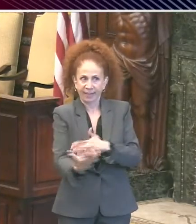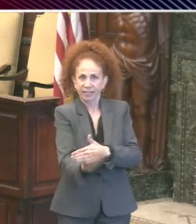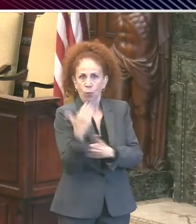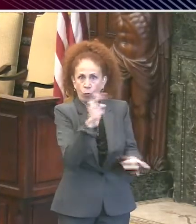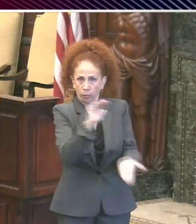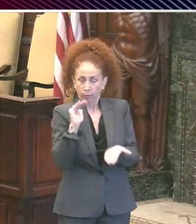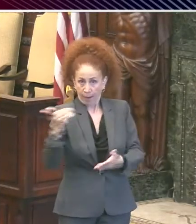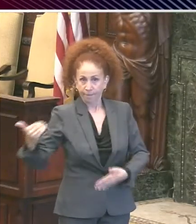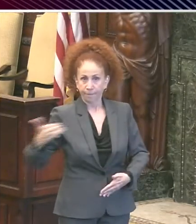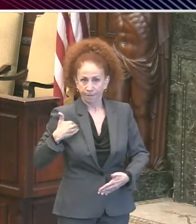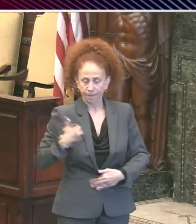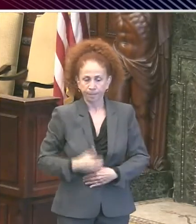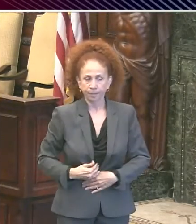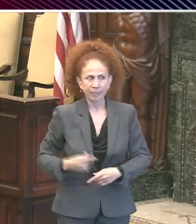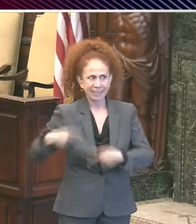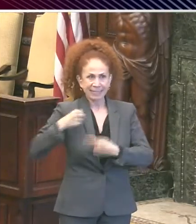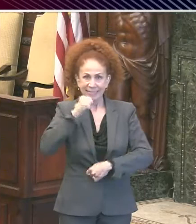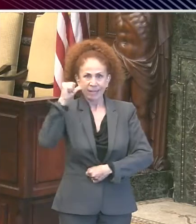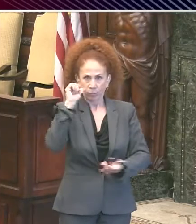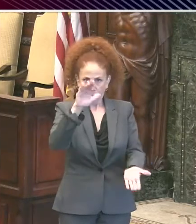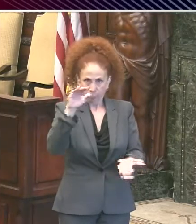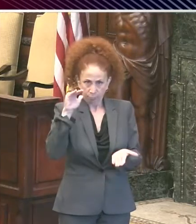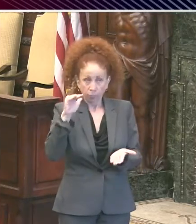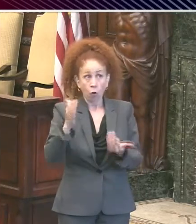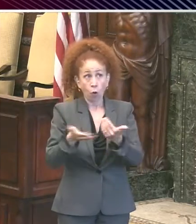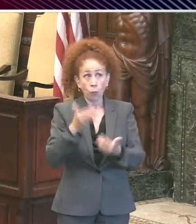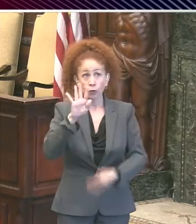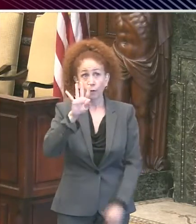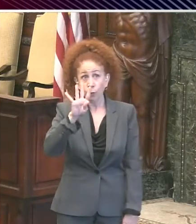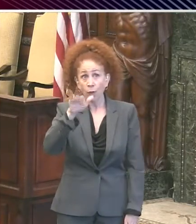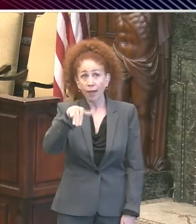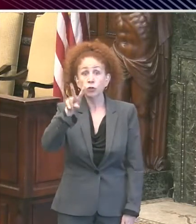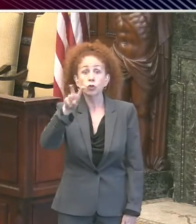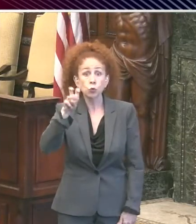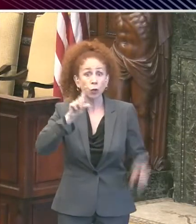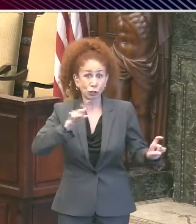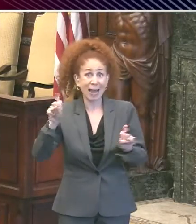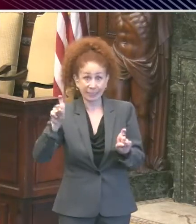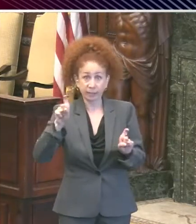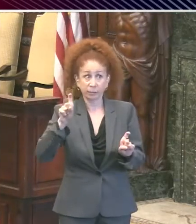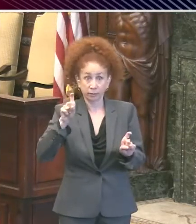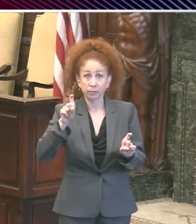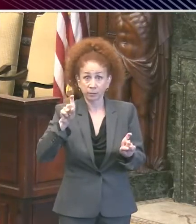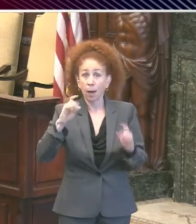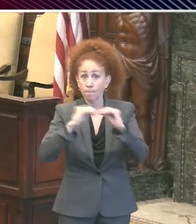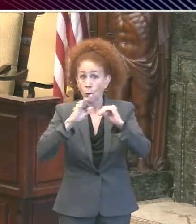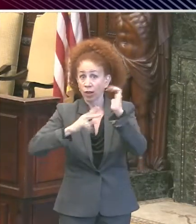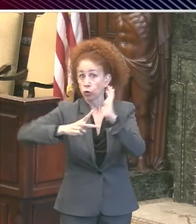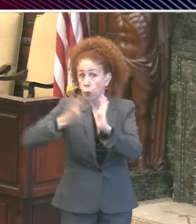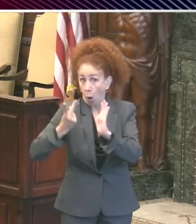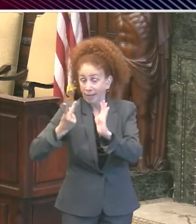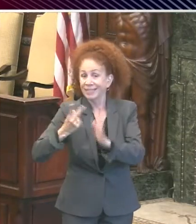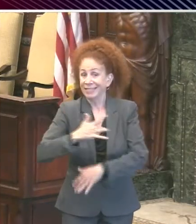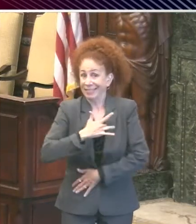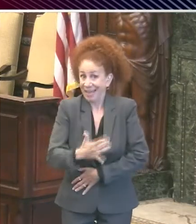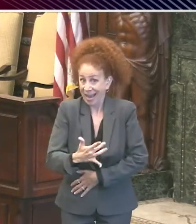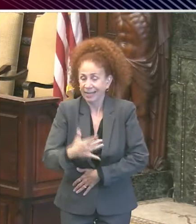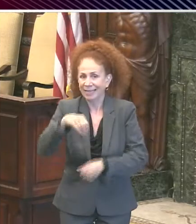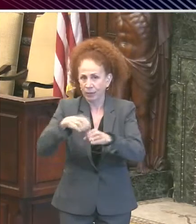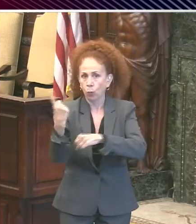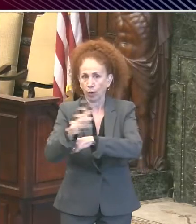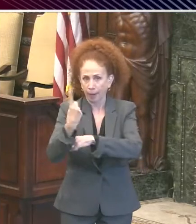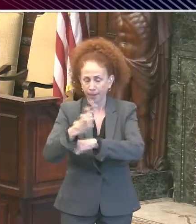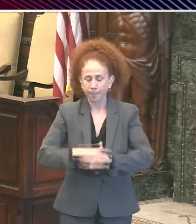morning. Since yesterday, nearly 4,200 tests. To give you a sense, that's more than twice what we typically get in a single